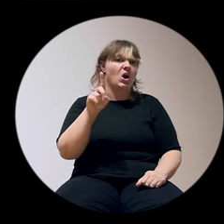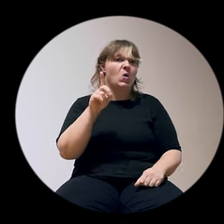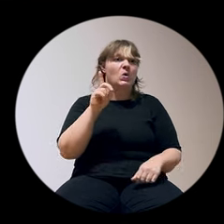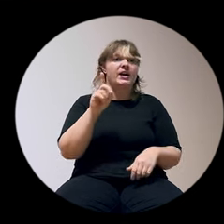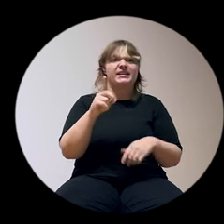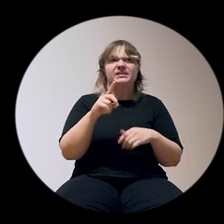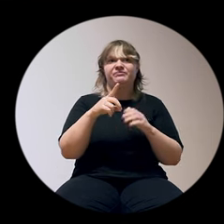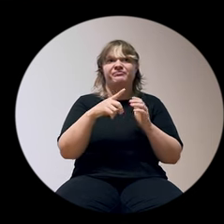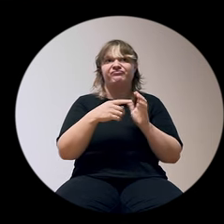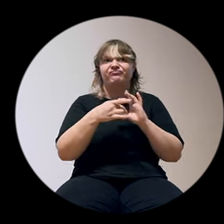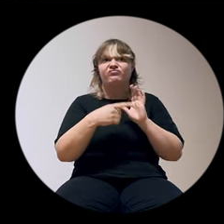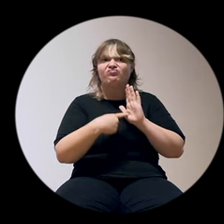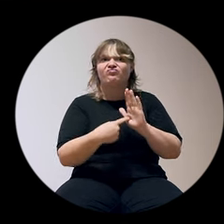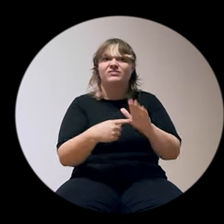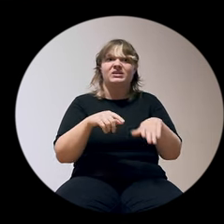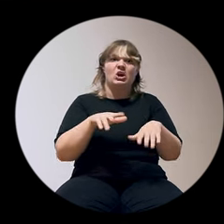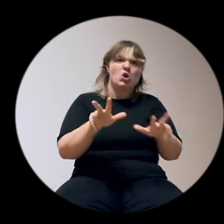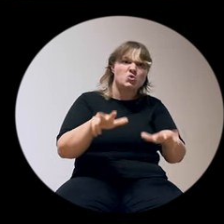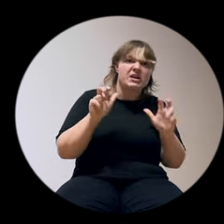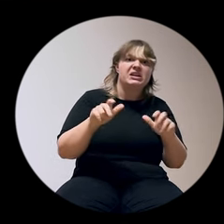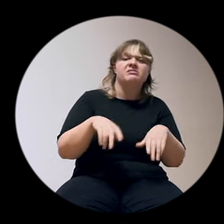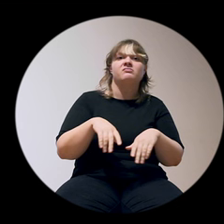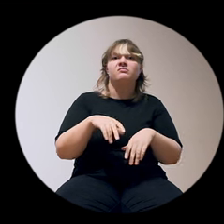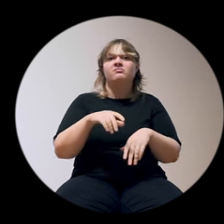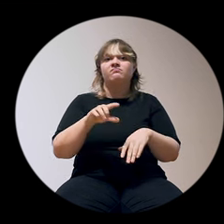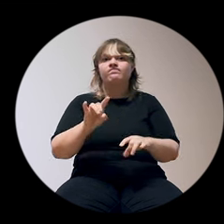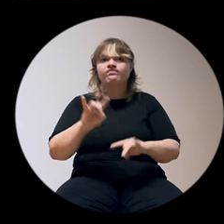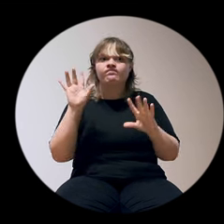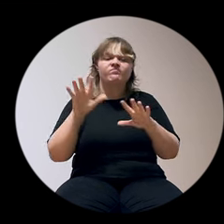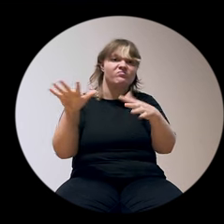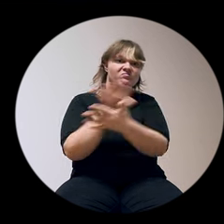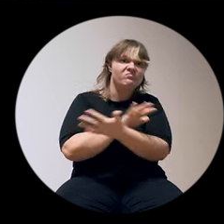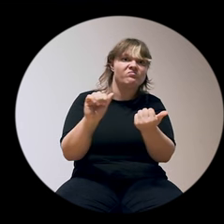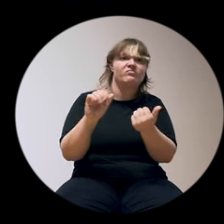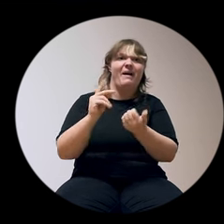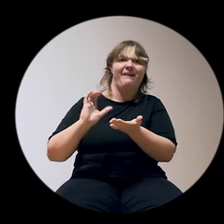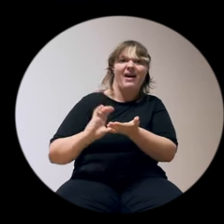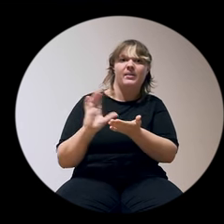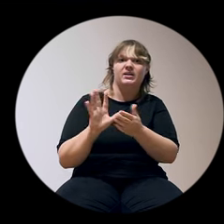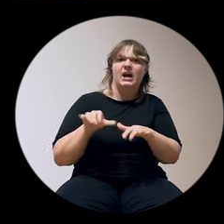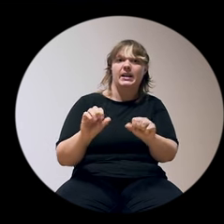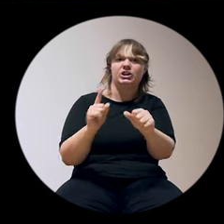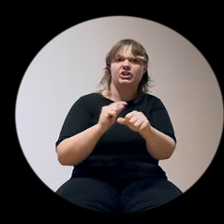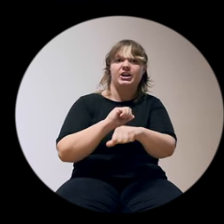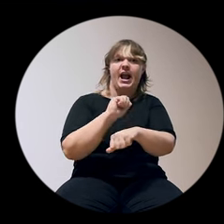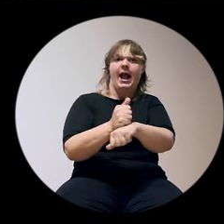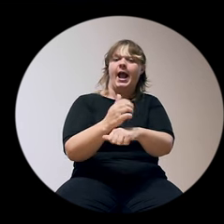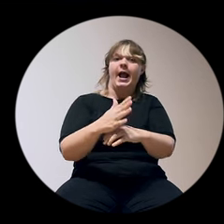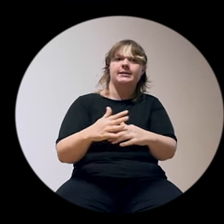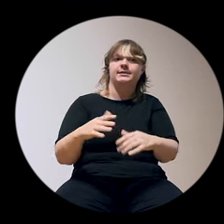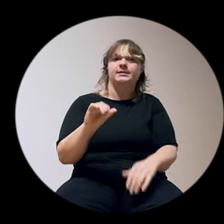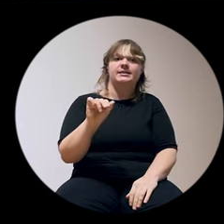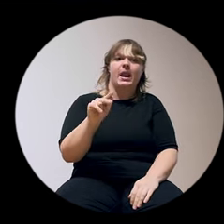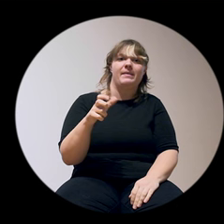greed, pollution, destruction, cast on the land by corporate capitalist colonization and settlement. By creating a hole large